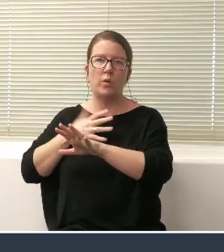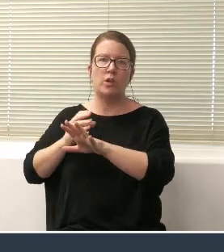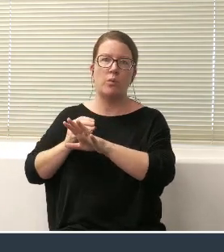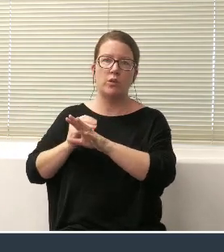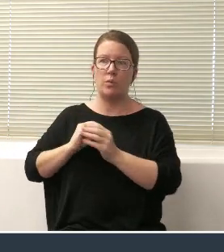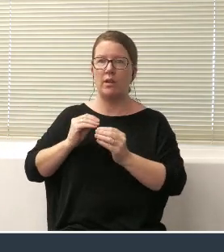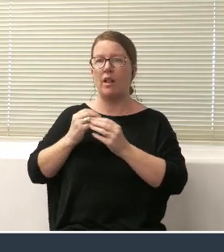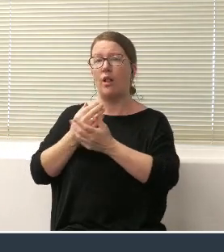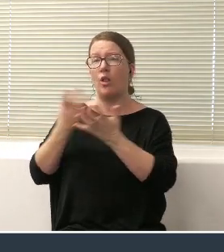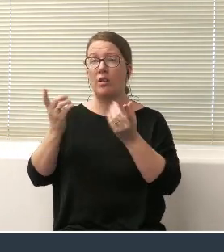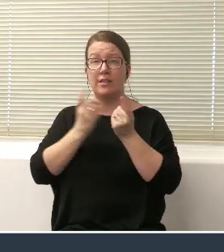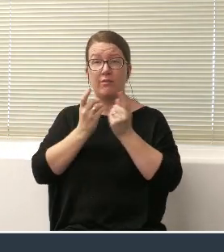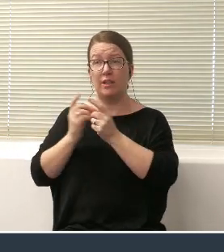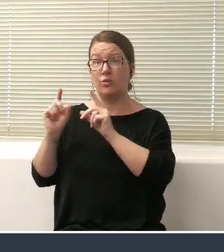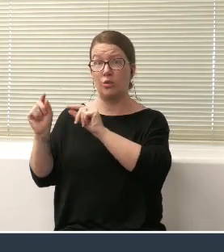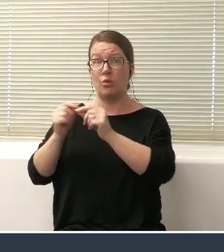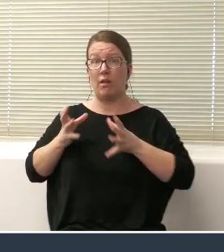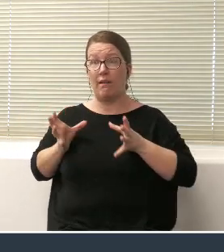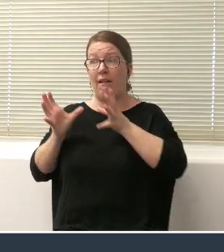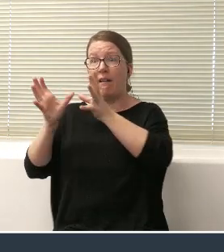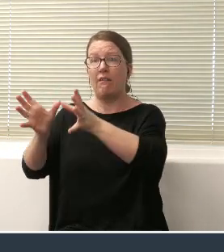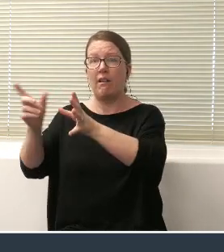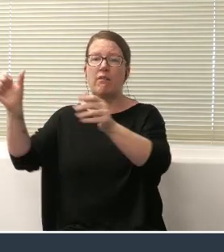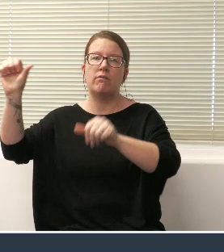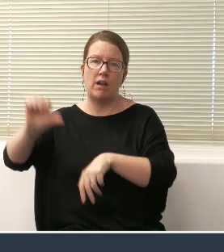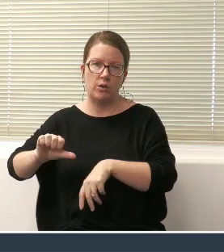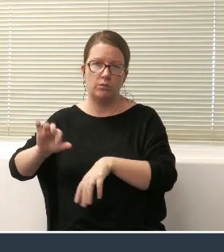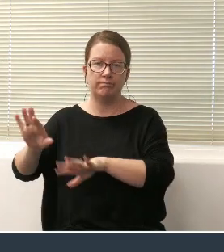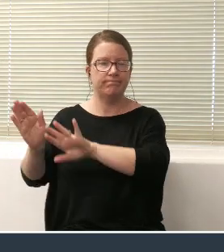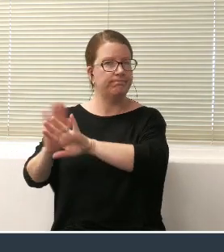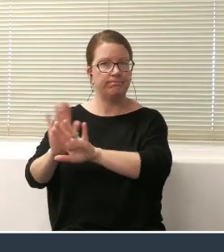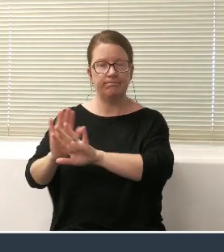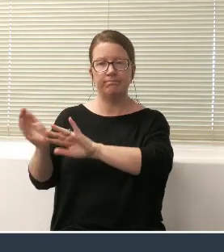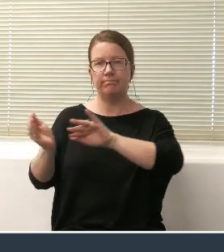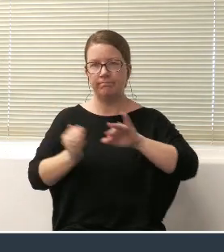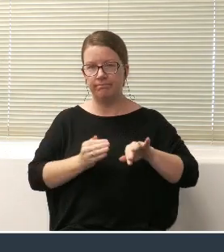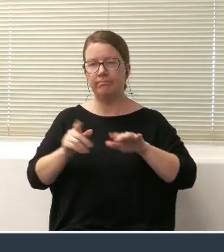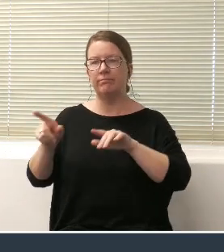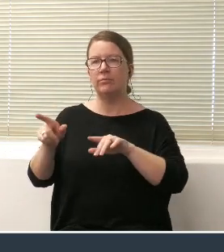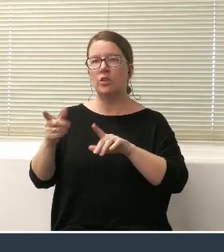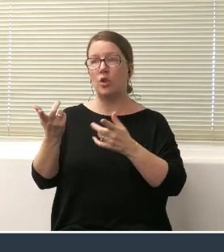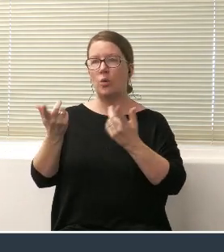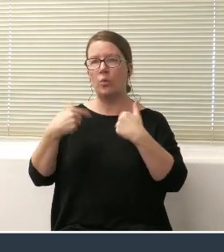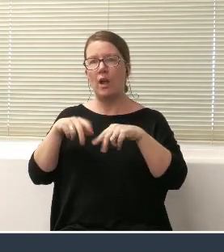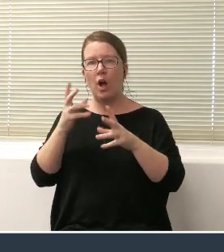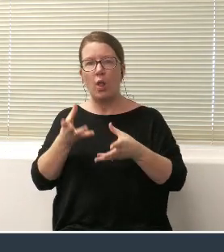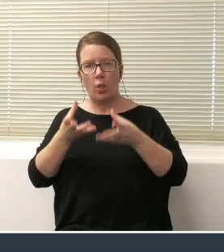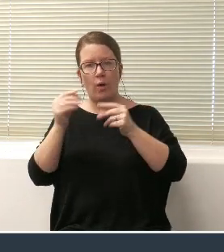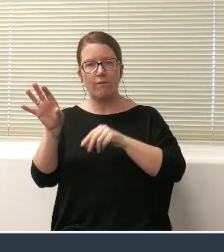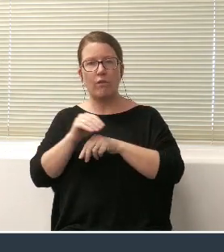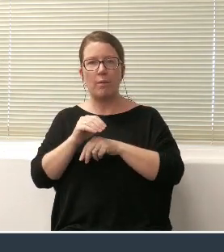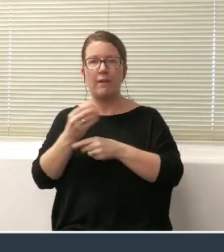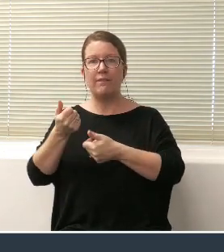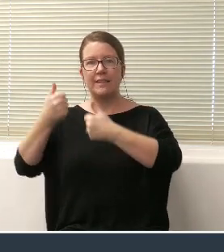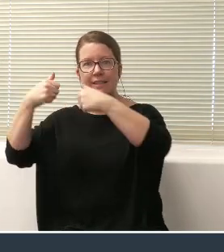assets and is likely to fail. So that's probably some of the key learnings we've got from that. Also around